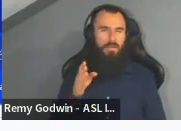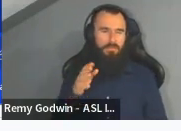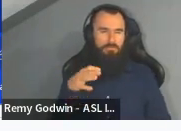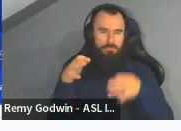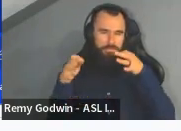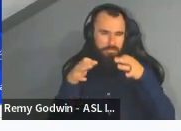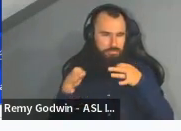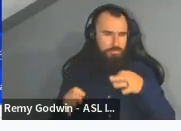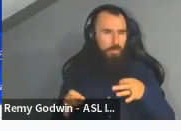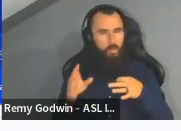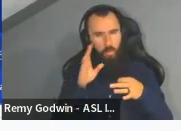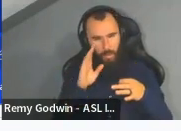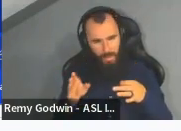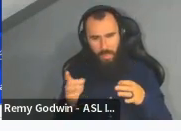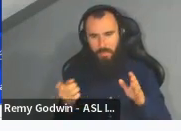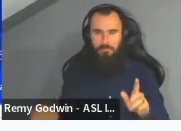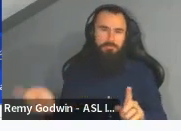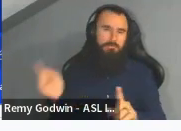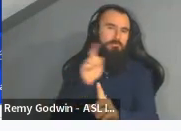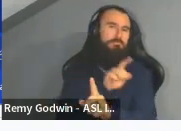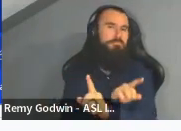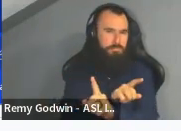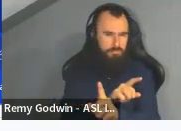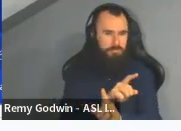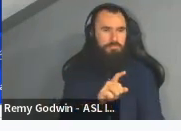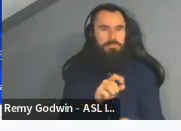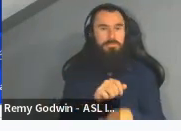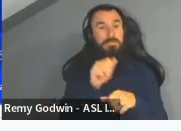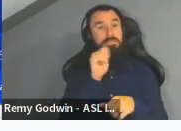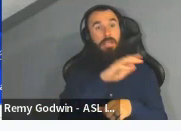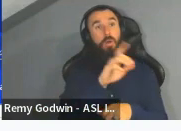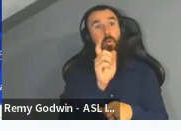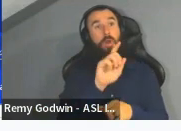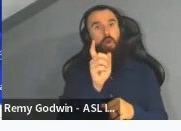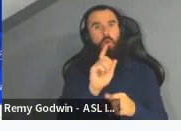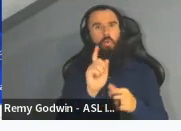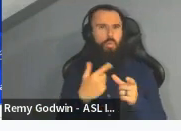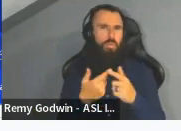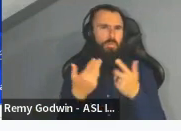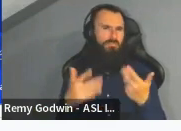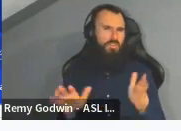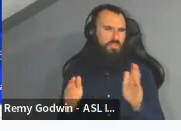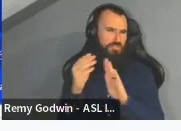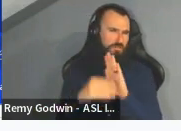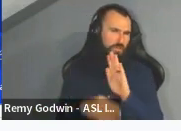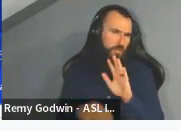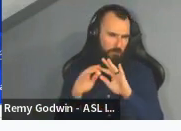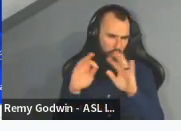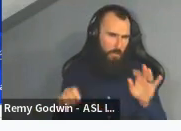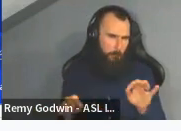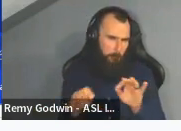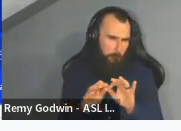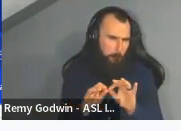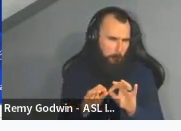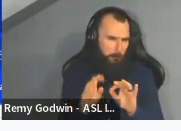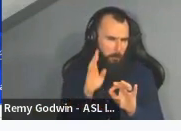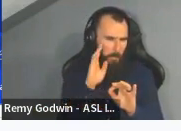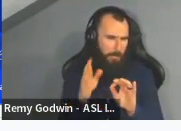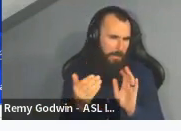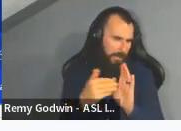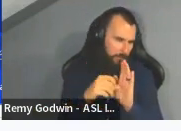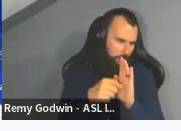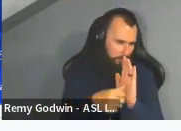back and round back to where we send it after we're finished with the form again, but you need to